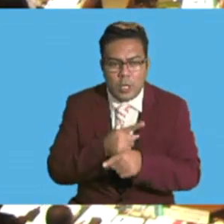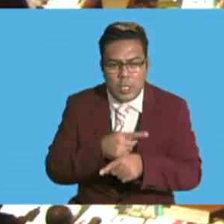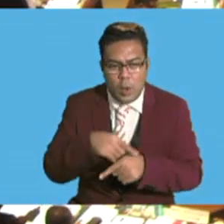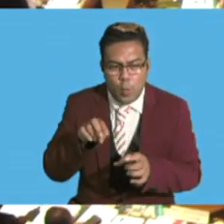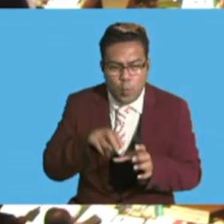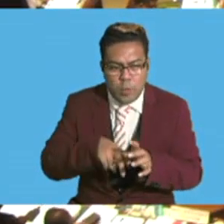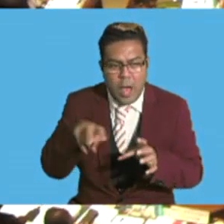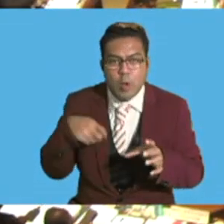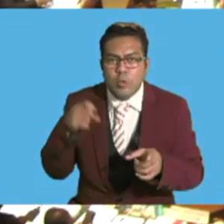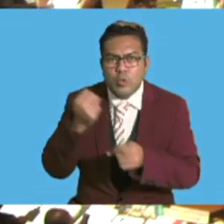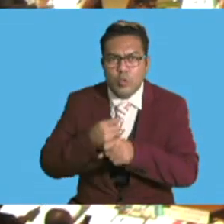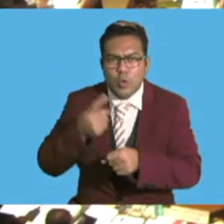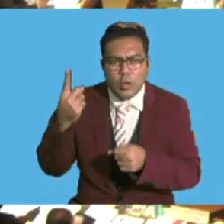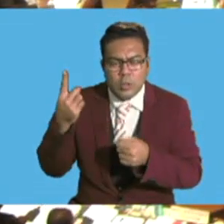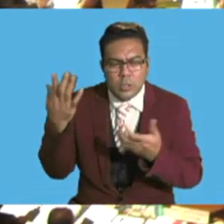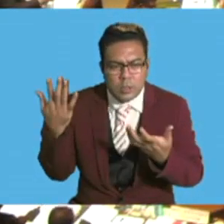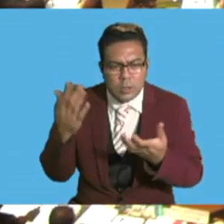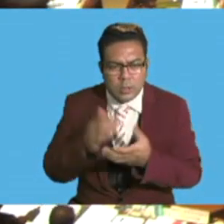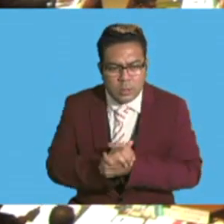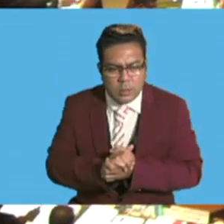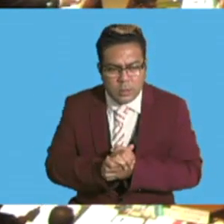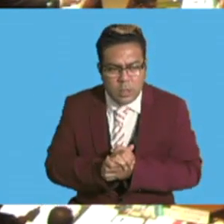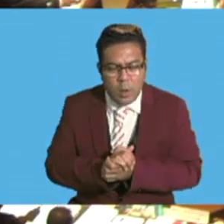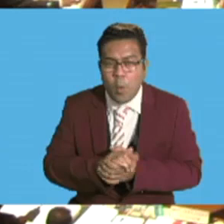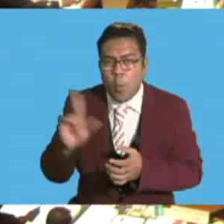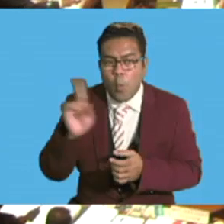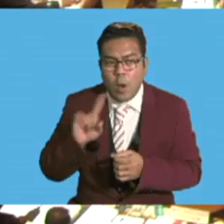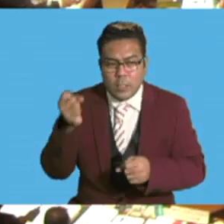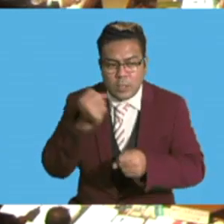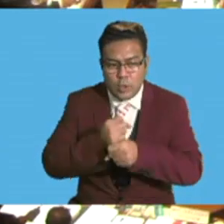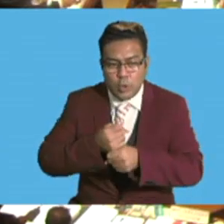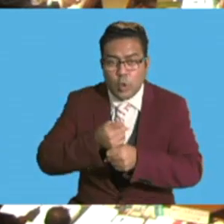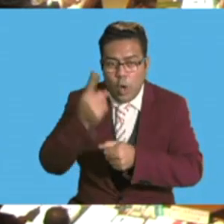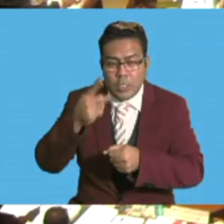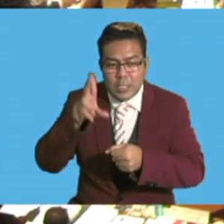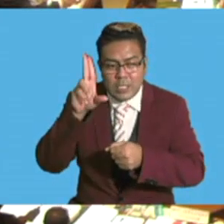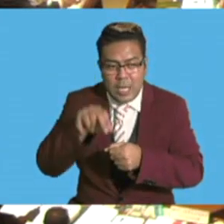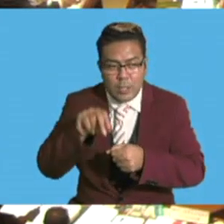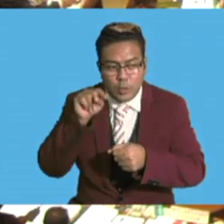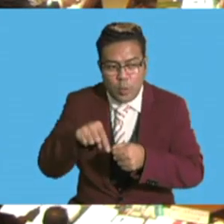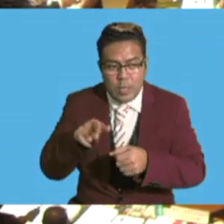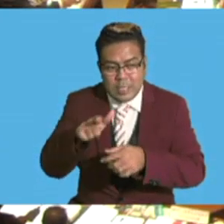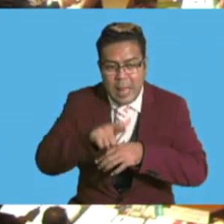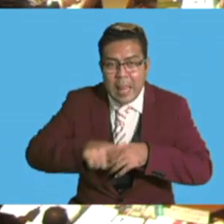God. No? What God has done to this land. That's